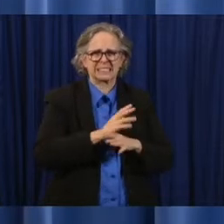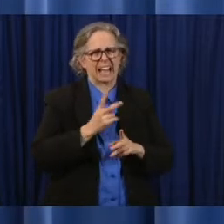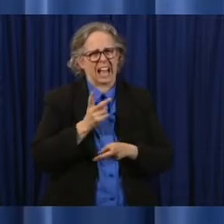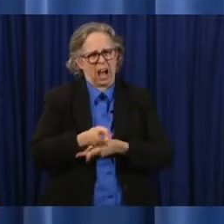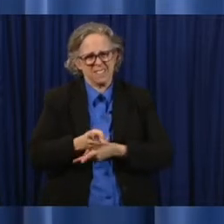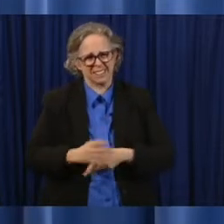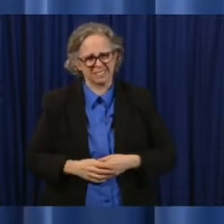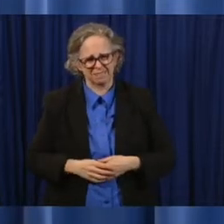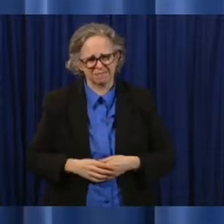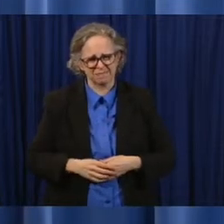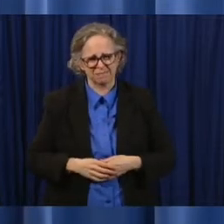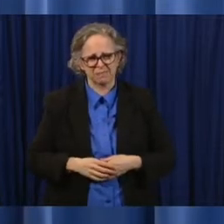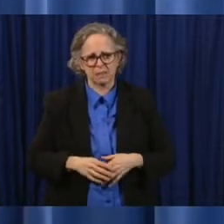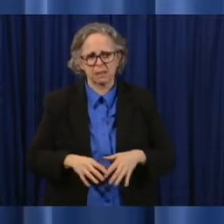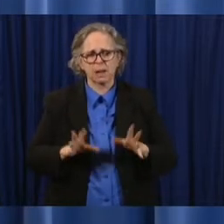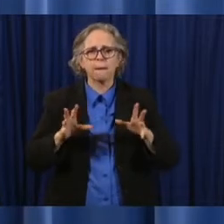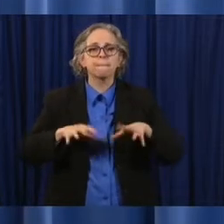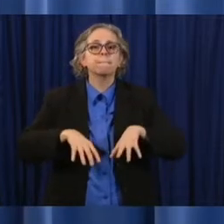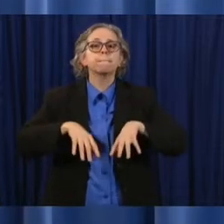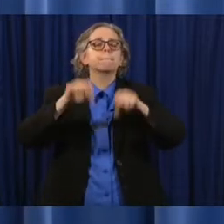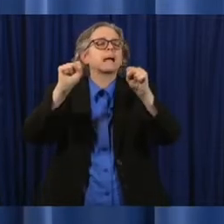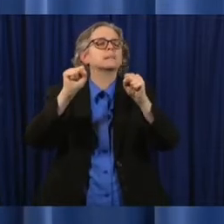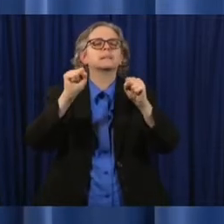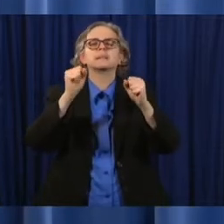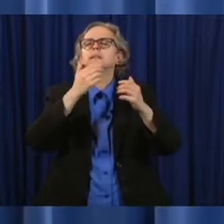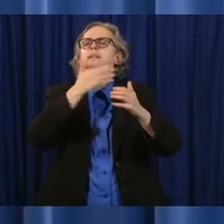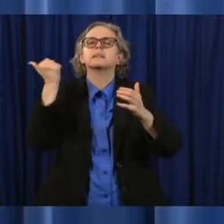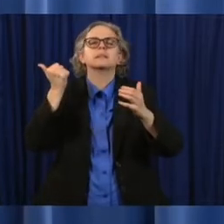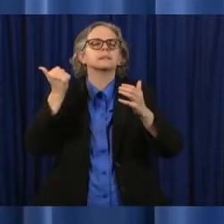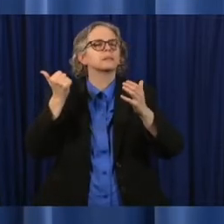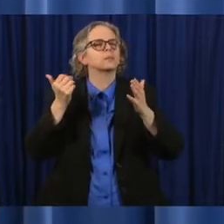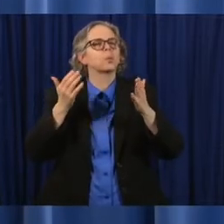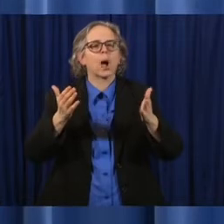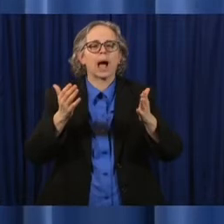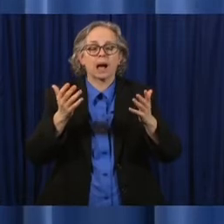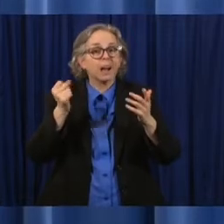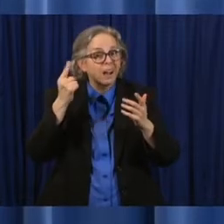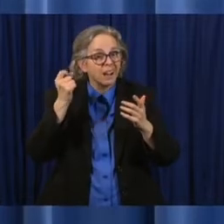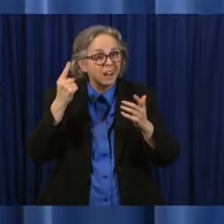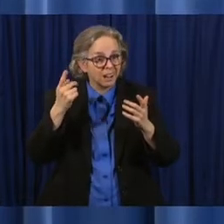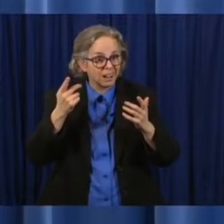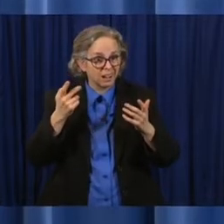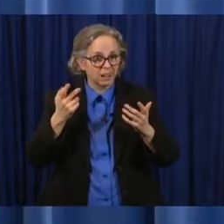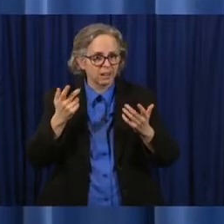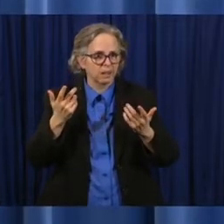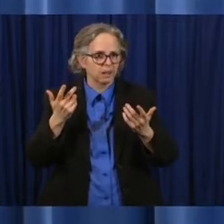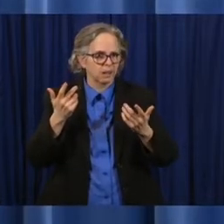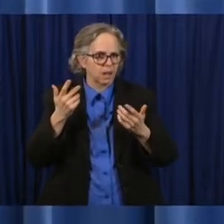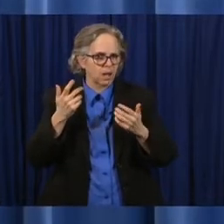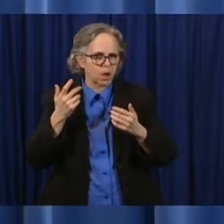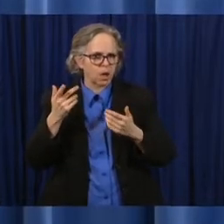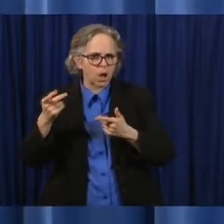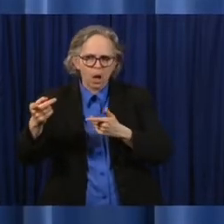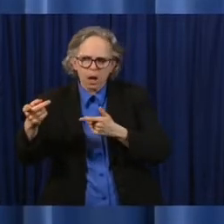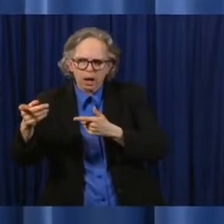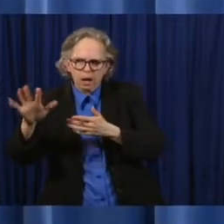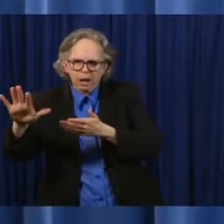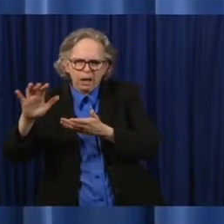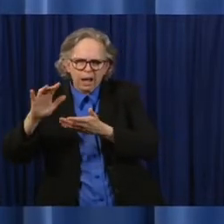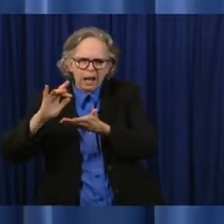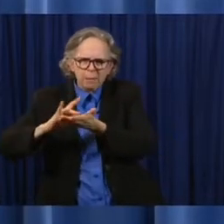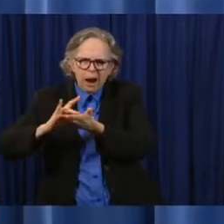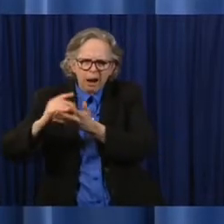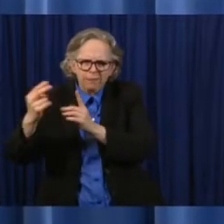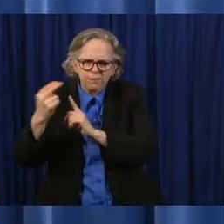possible from a medical point of view and from the point of view of trying to protect the employees and trying